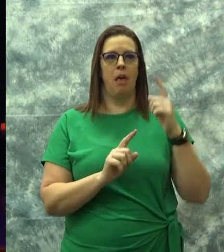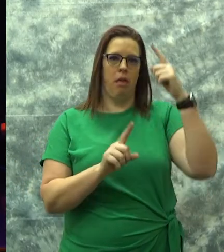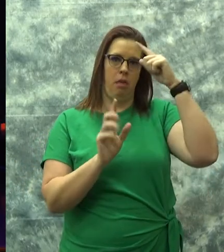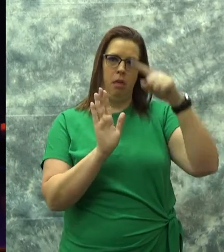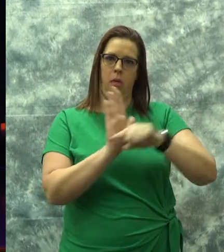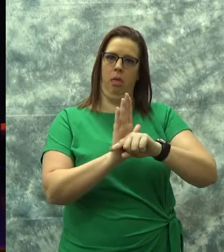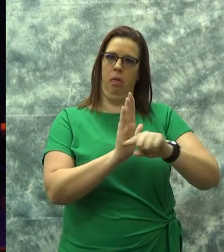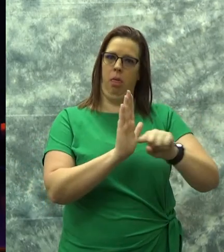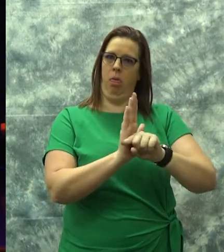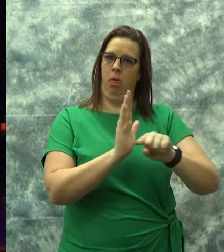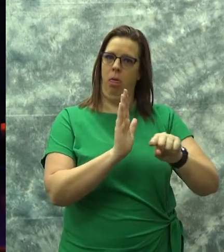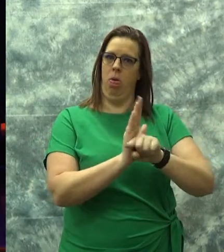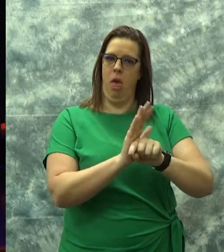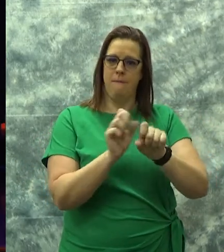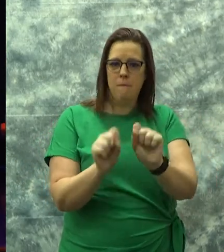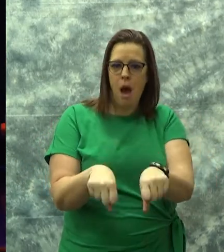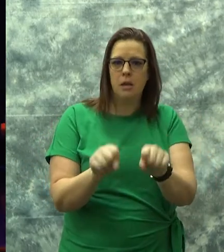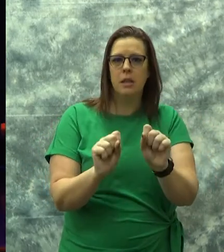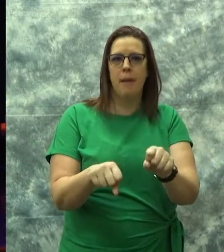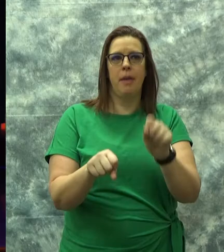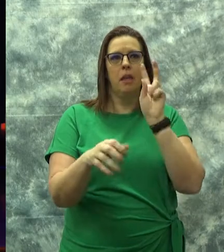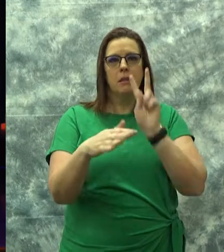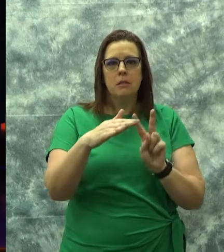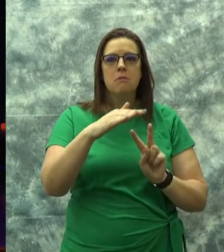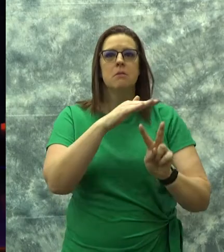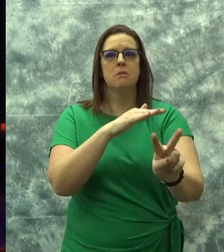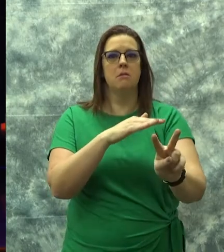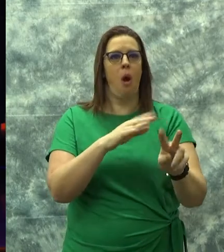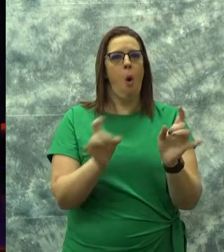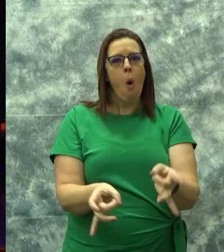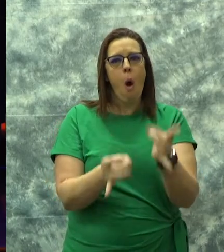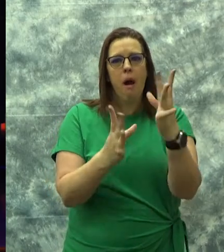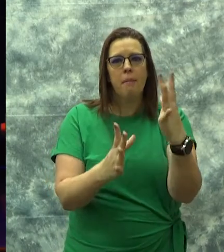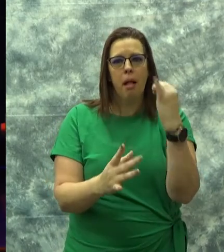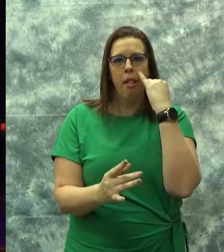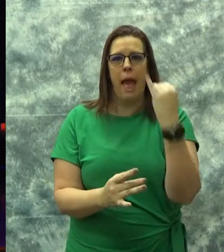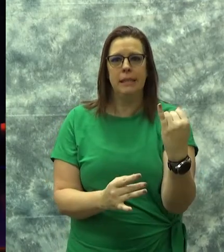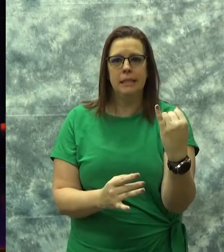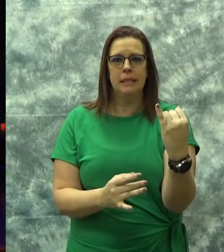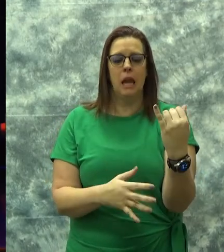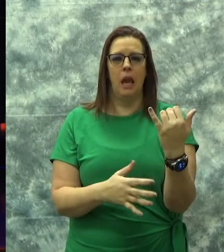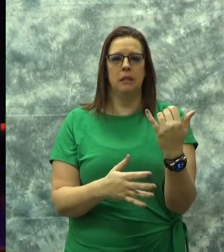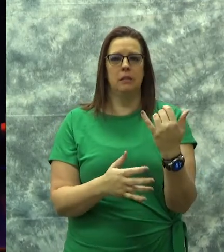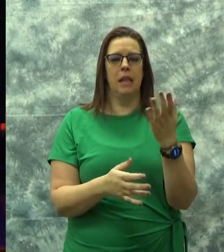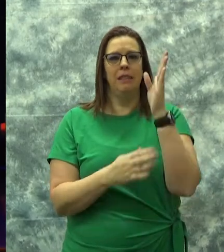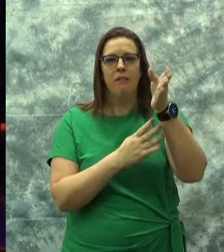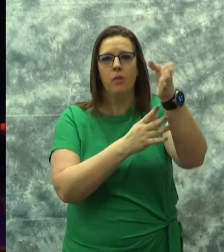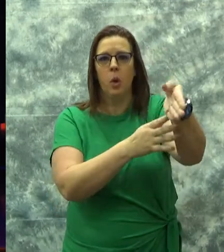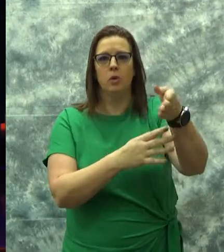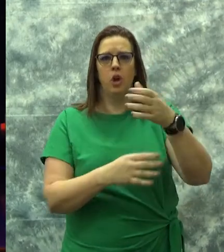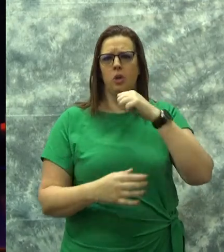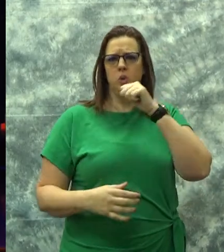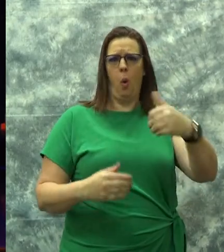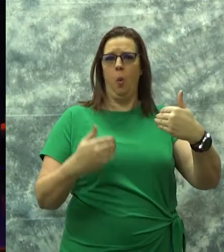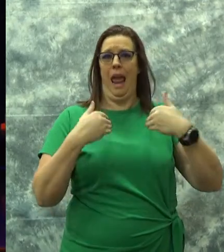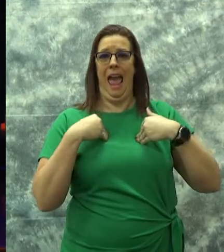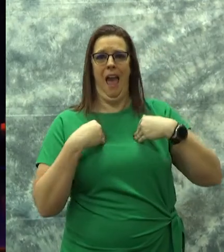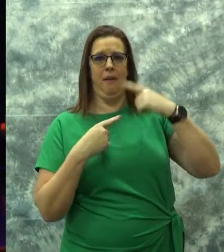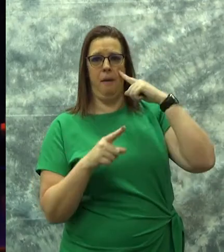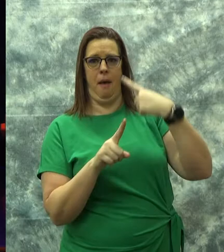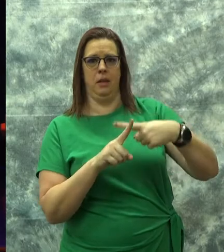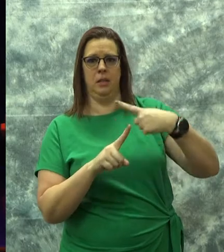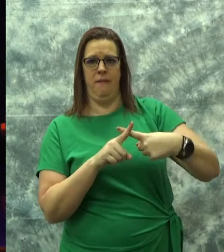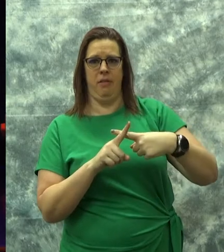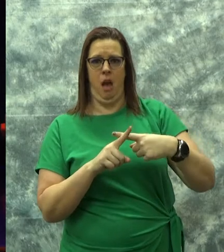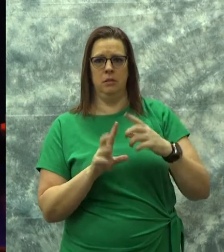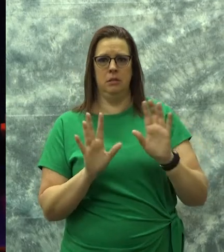to negative ideas and possibilities, projecting horrible ideas into the future, not being able to have a